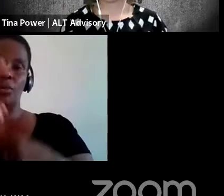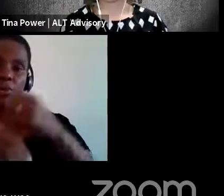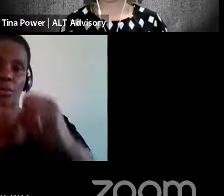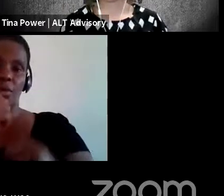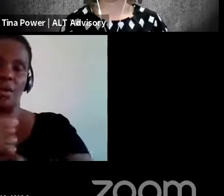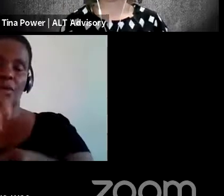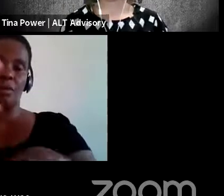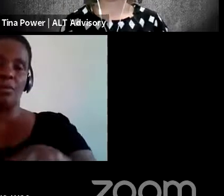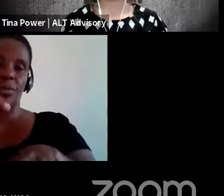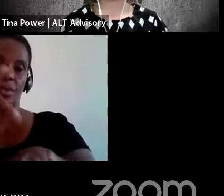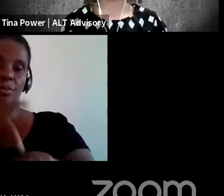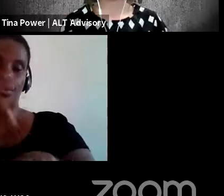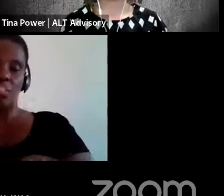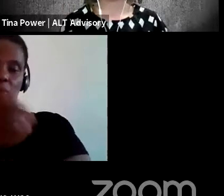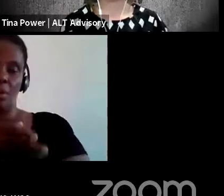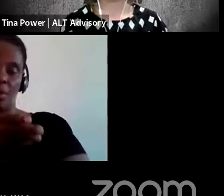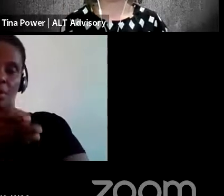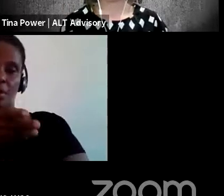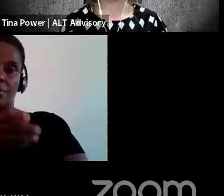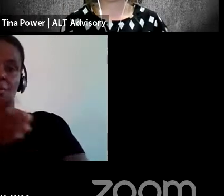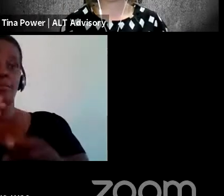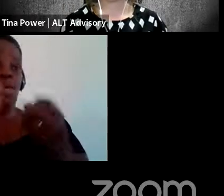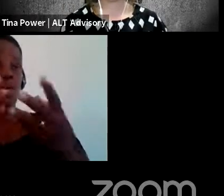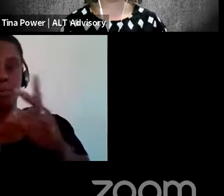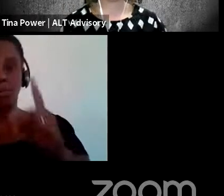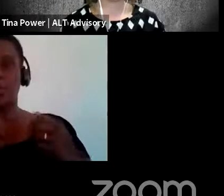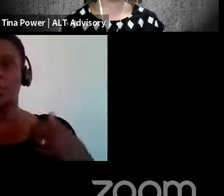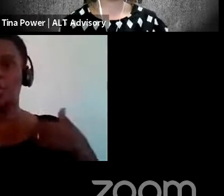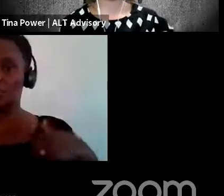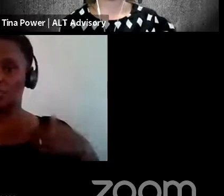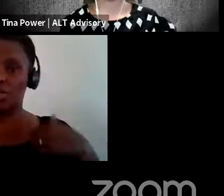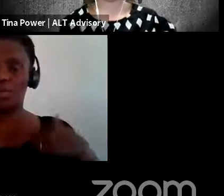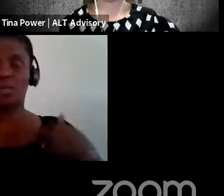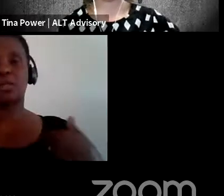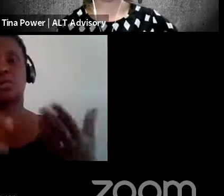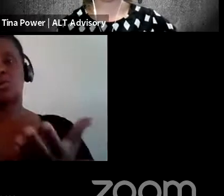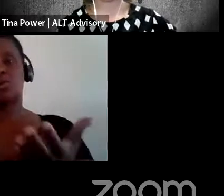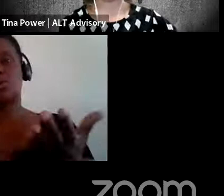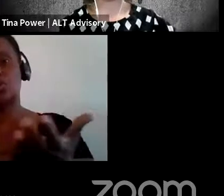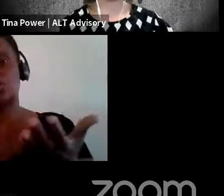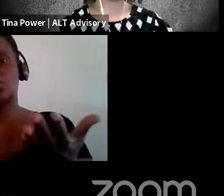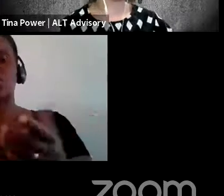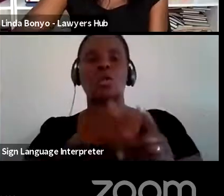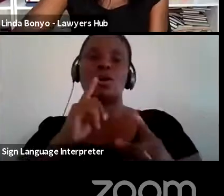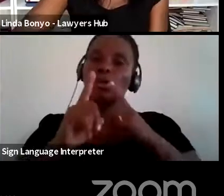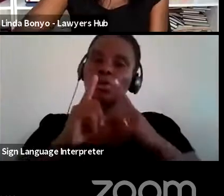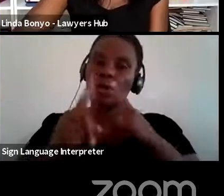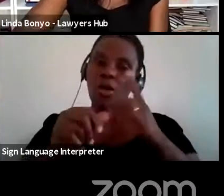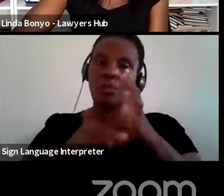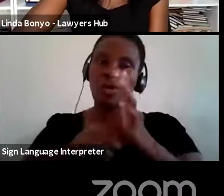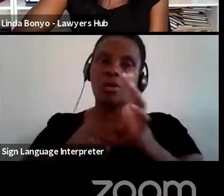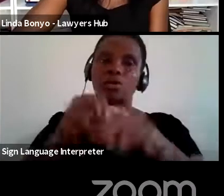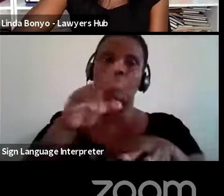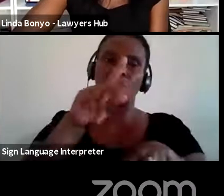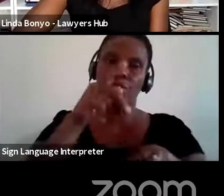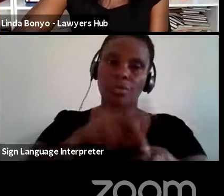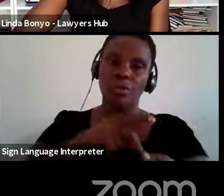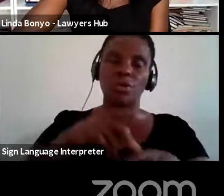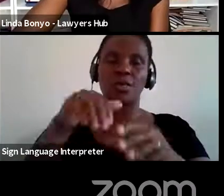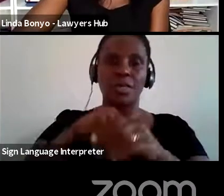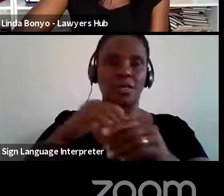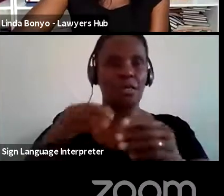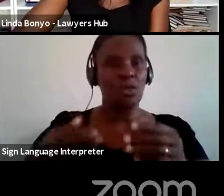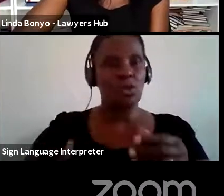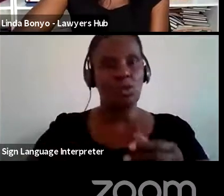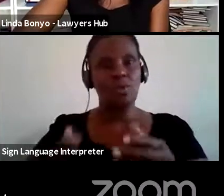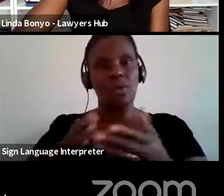lot of traction. They had become a common talking point in human rights discussions about